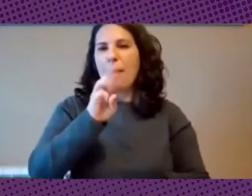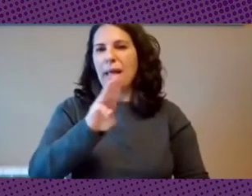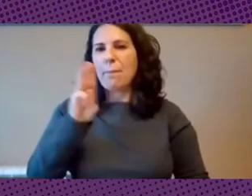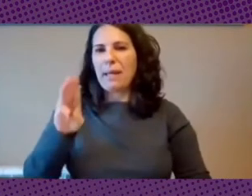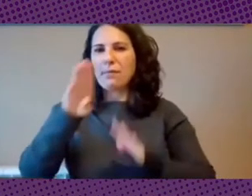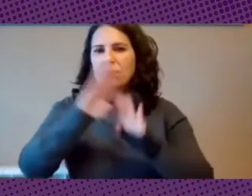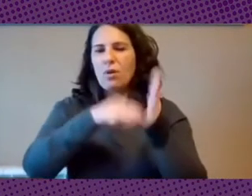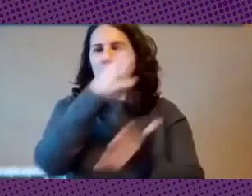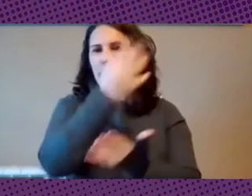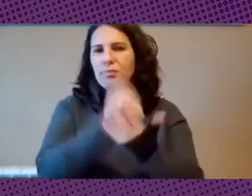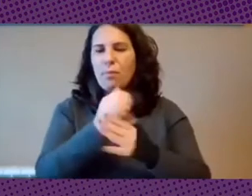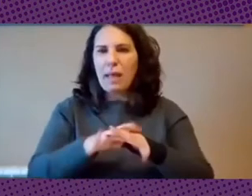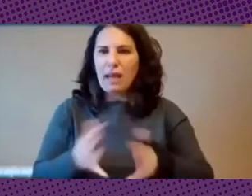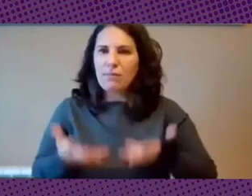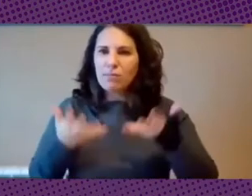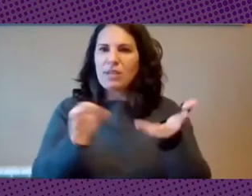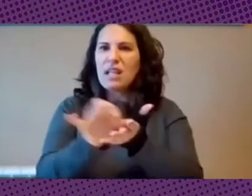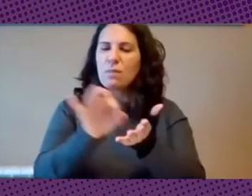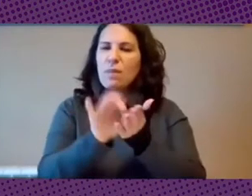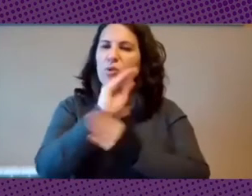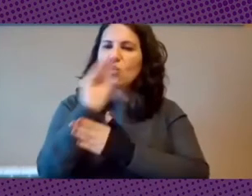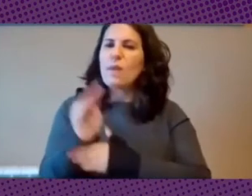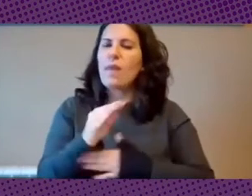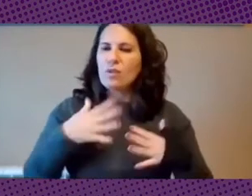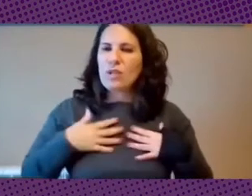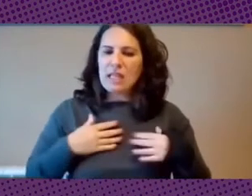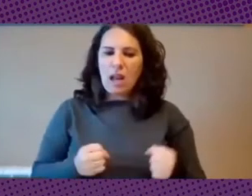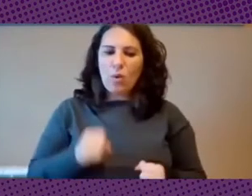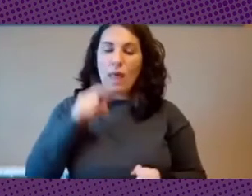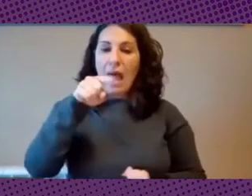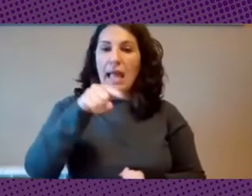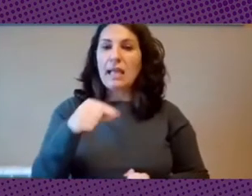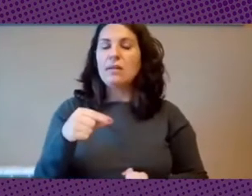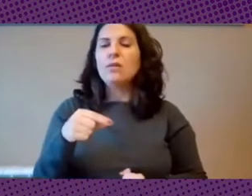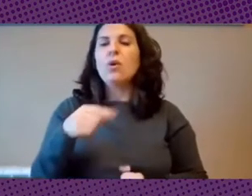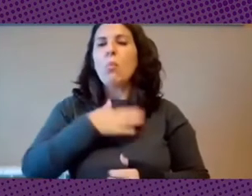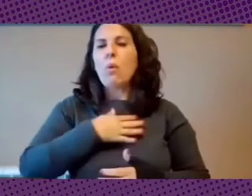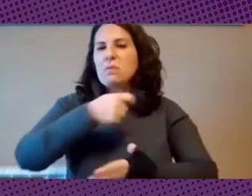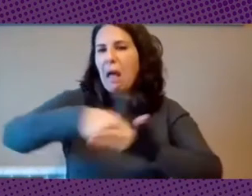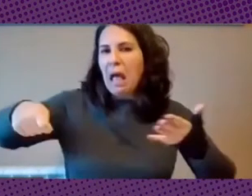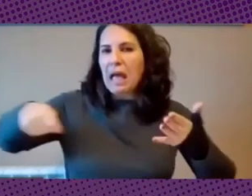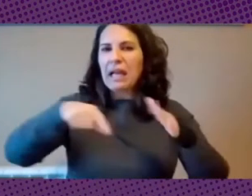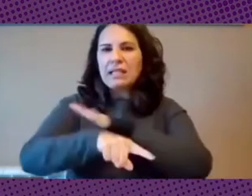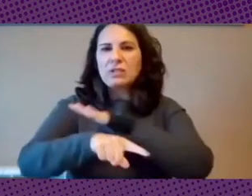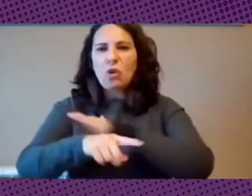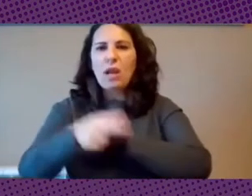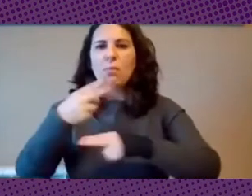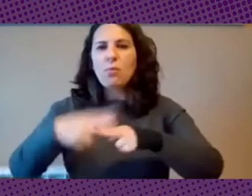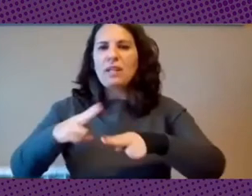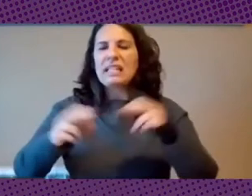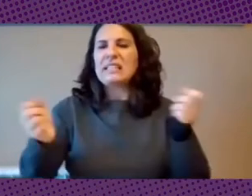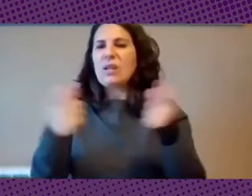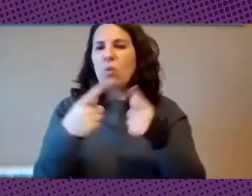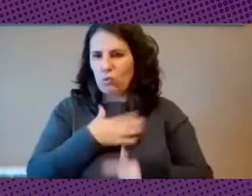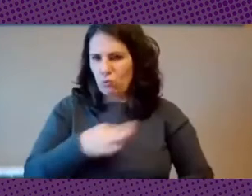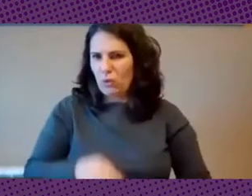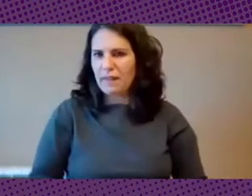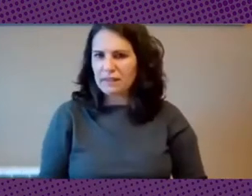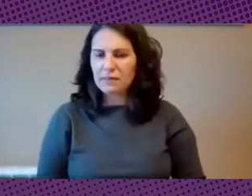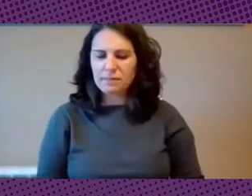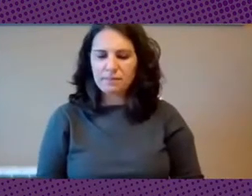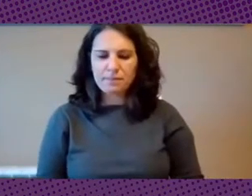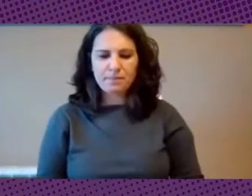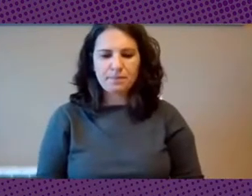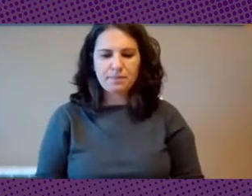and manage their insurance policies. So in a sense, it is the digital world is